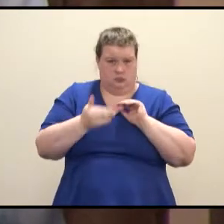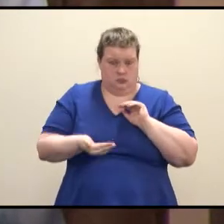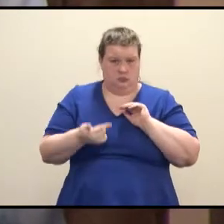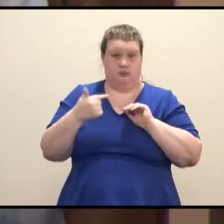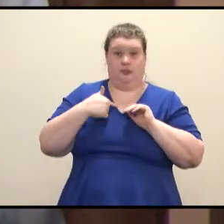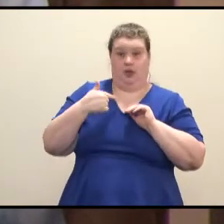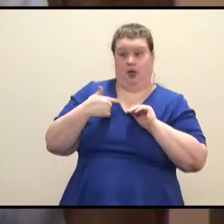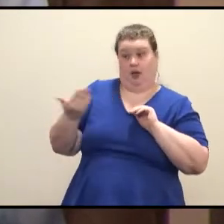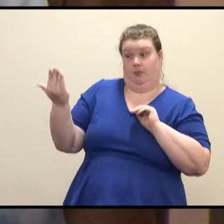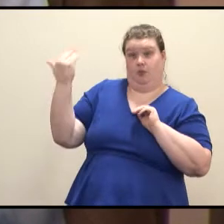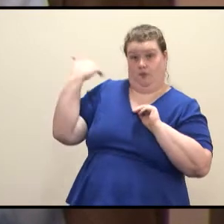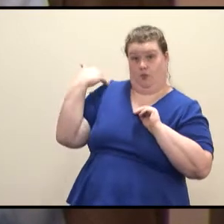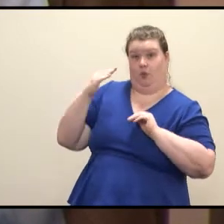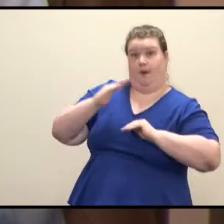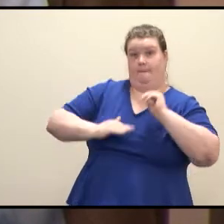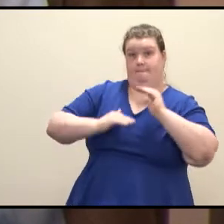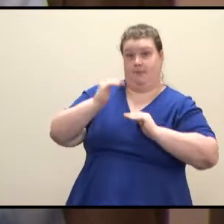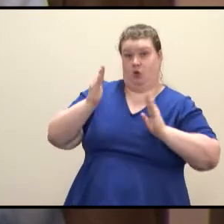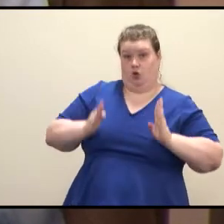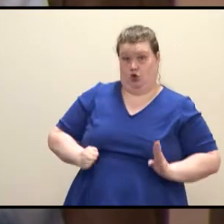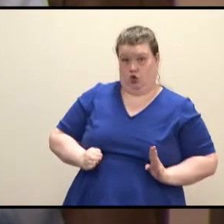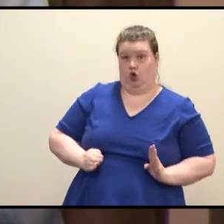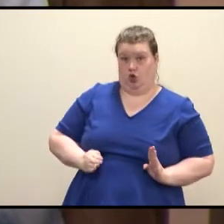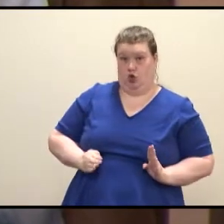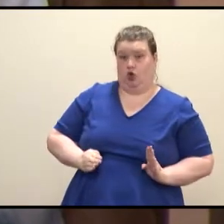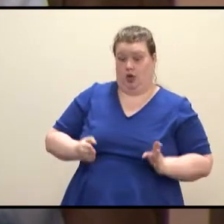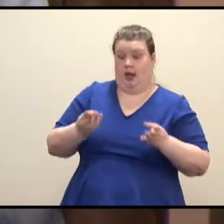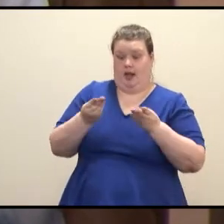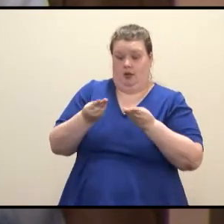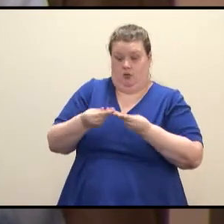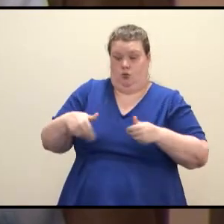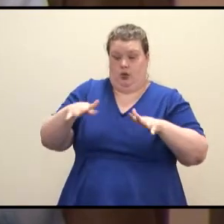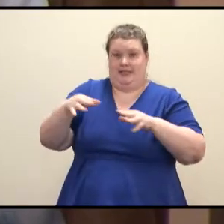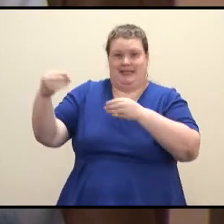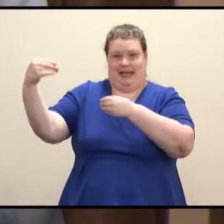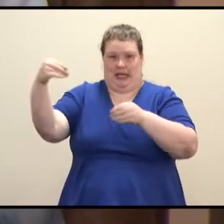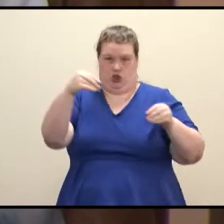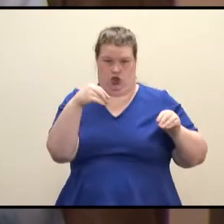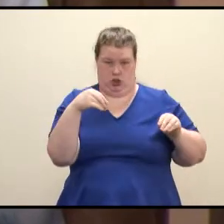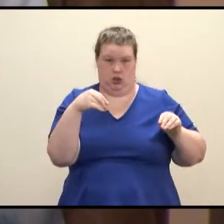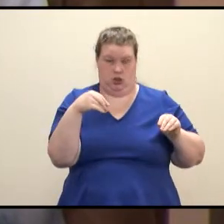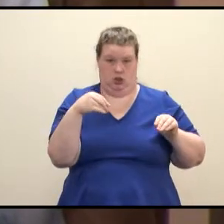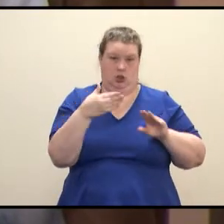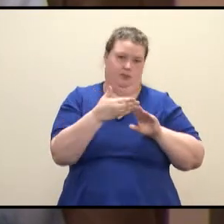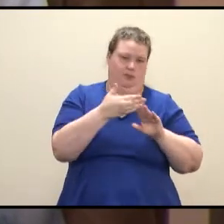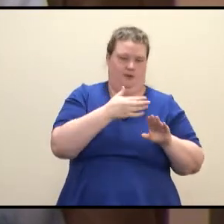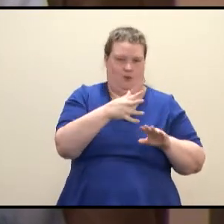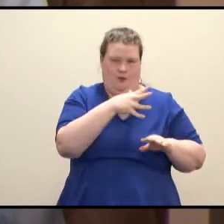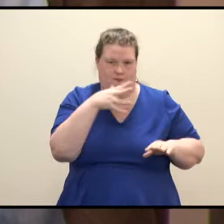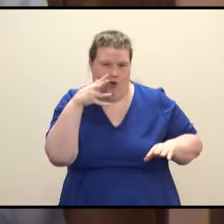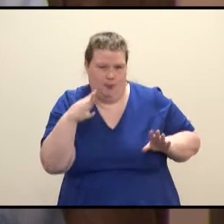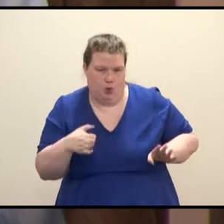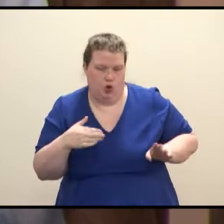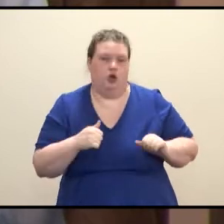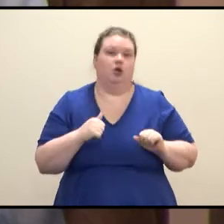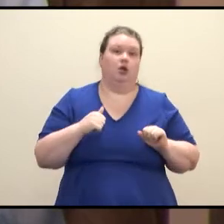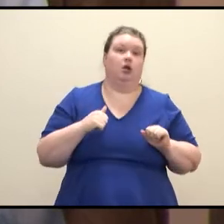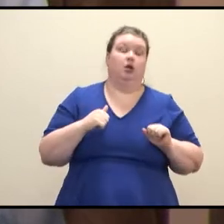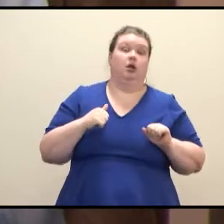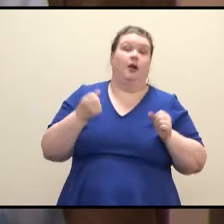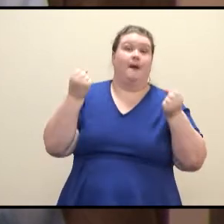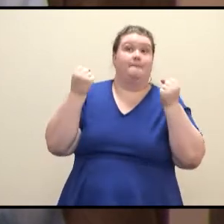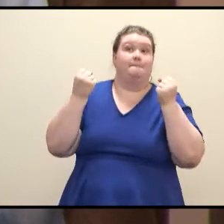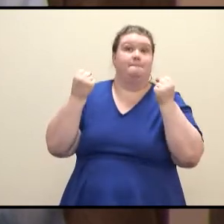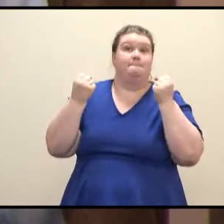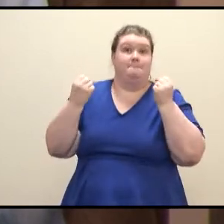agent prior to going to the farm, and I can tell you that a majority of real estate agents tell new people coming to